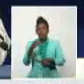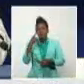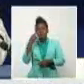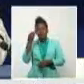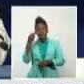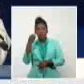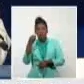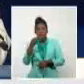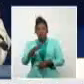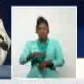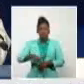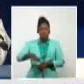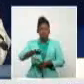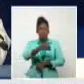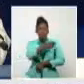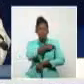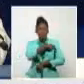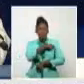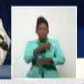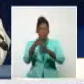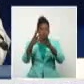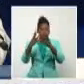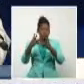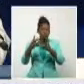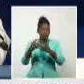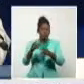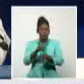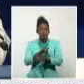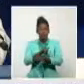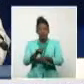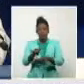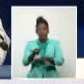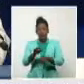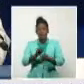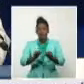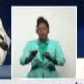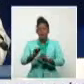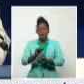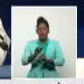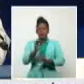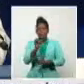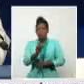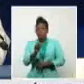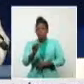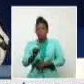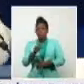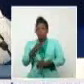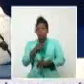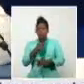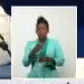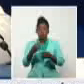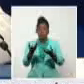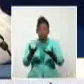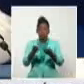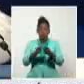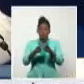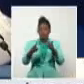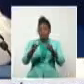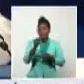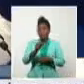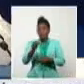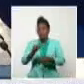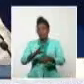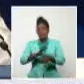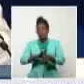As I have explained on other occasions, the rate allows you to remove the effect of the population, which is not the same when